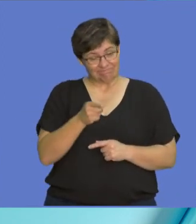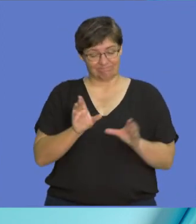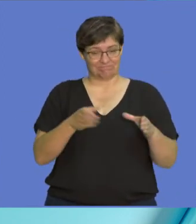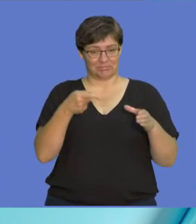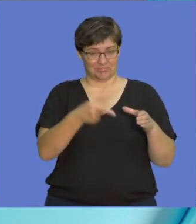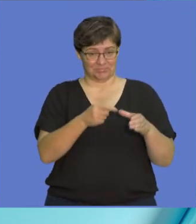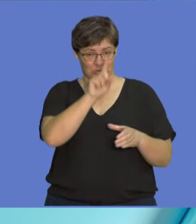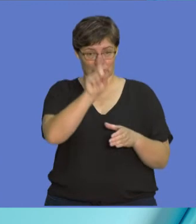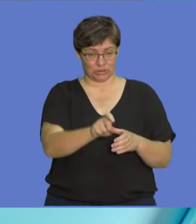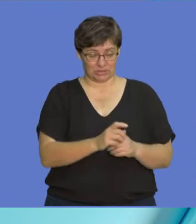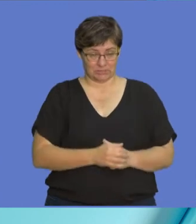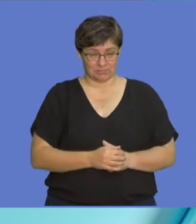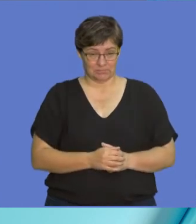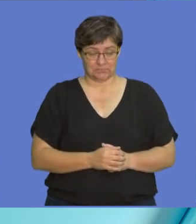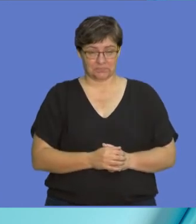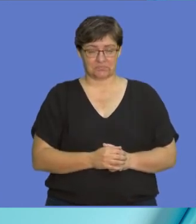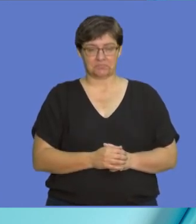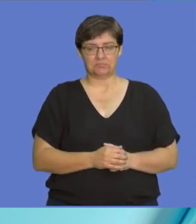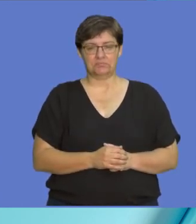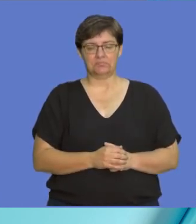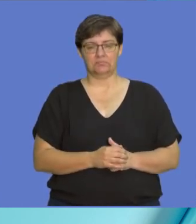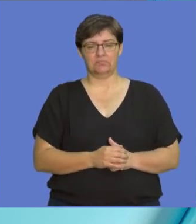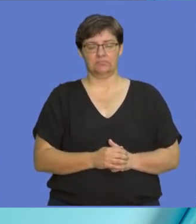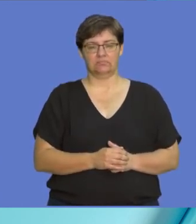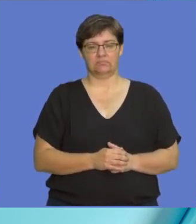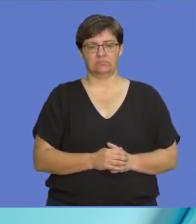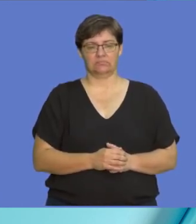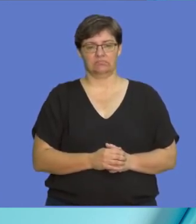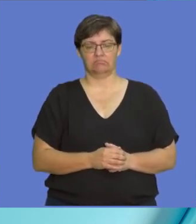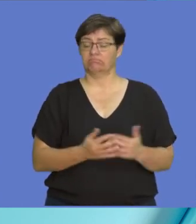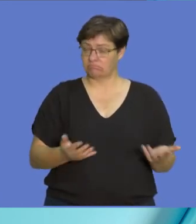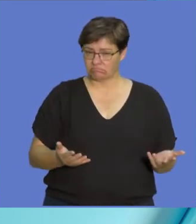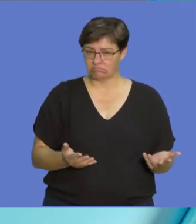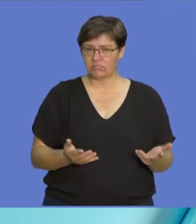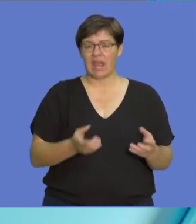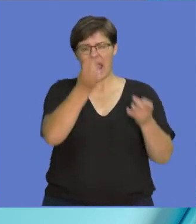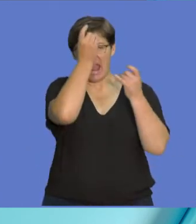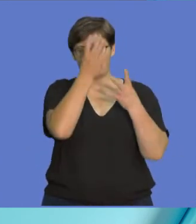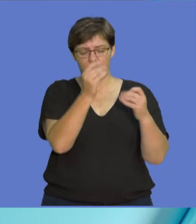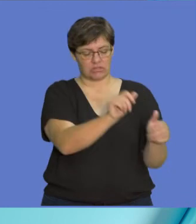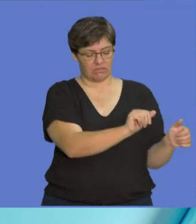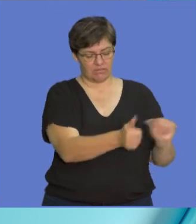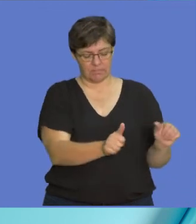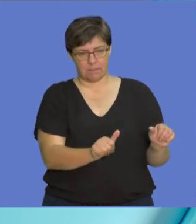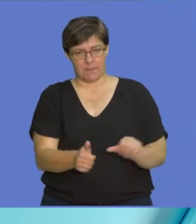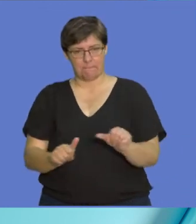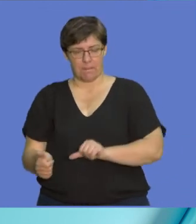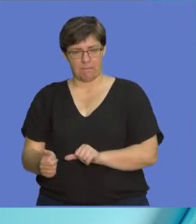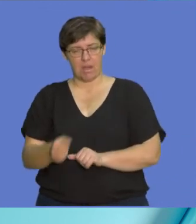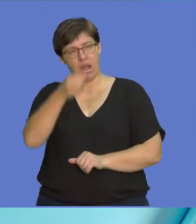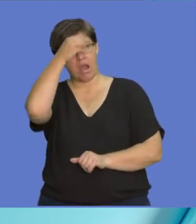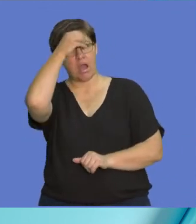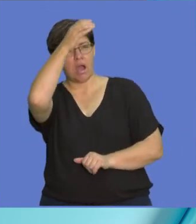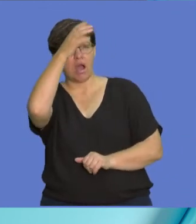in this particular question. Okay, now, again, just a flow of information to give you